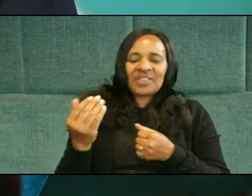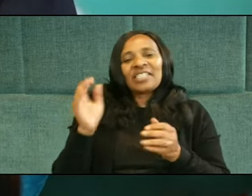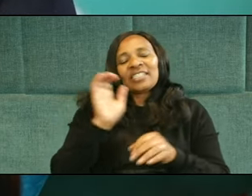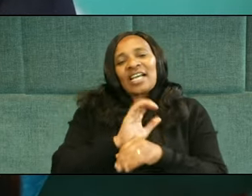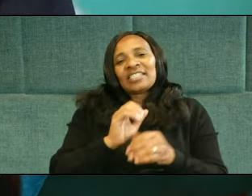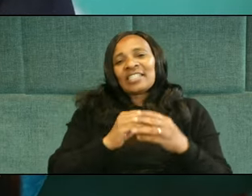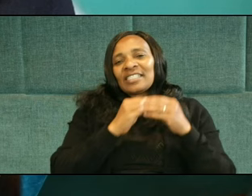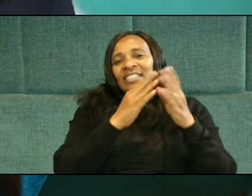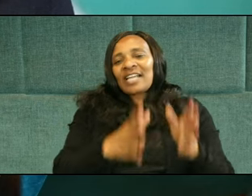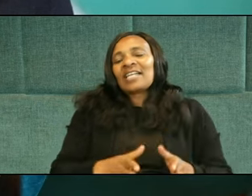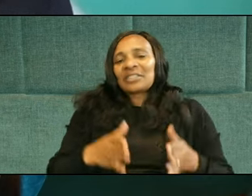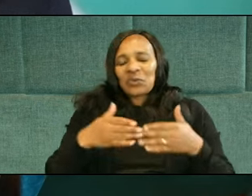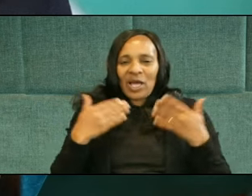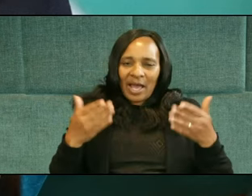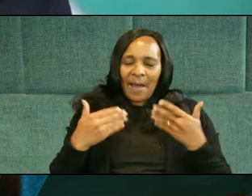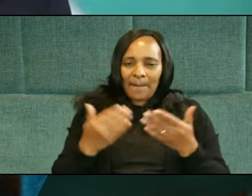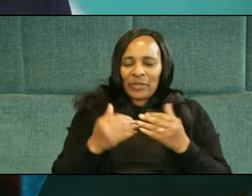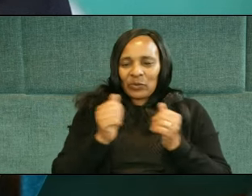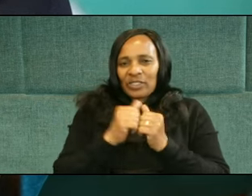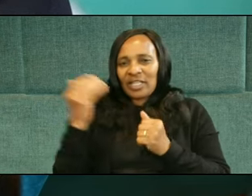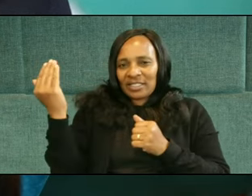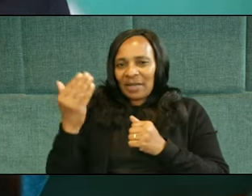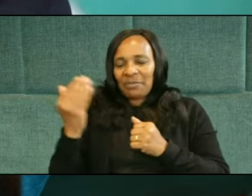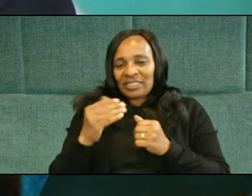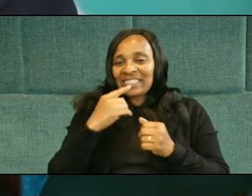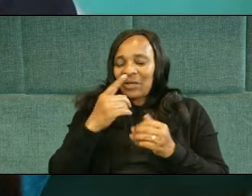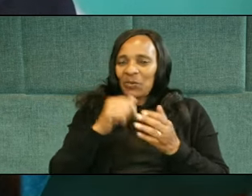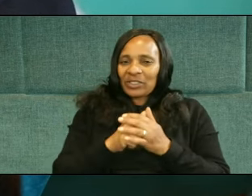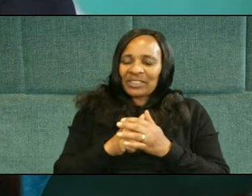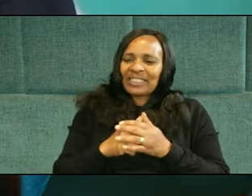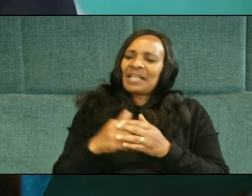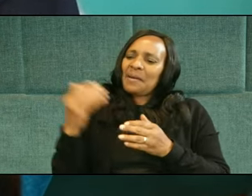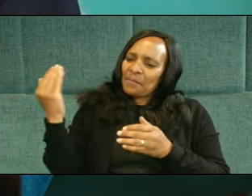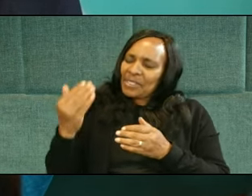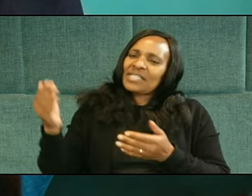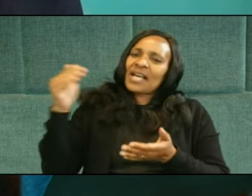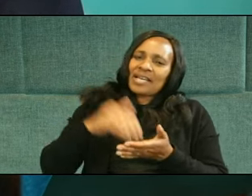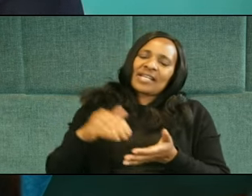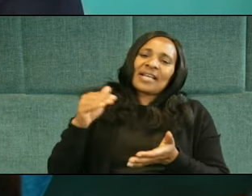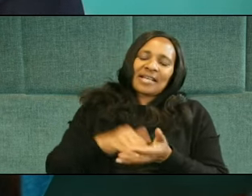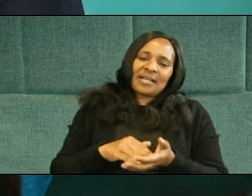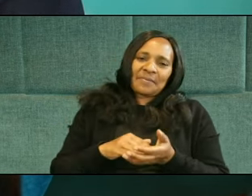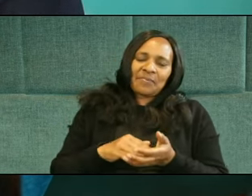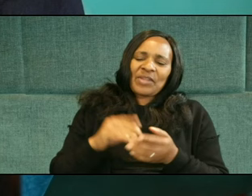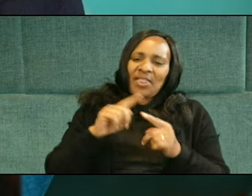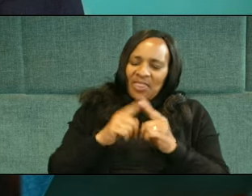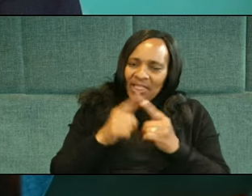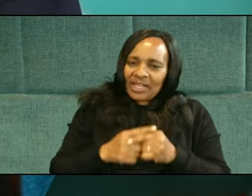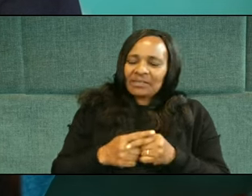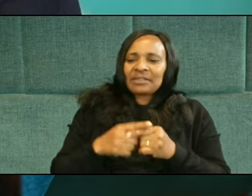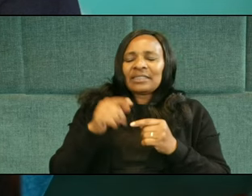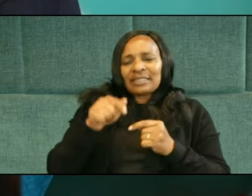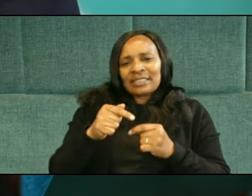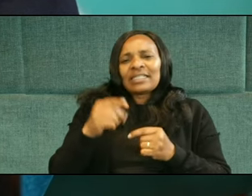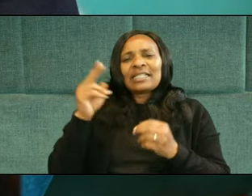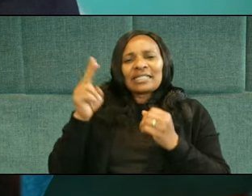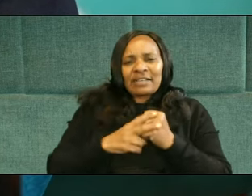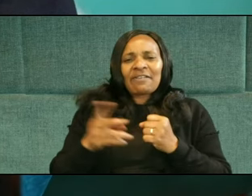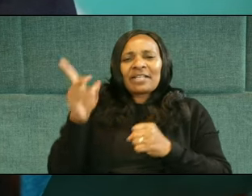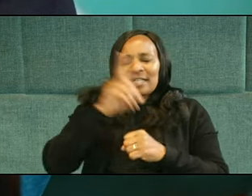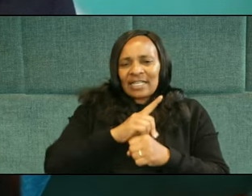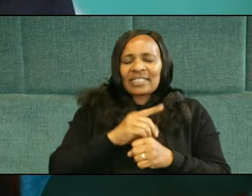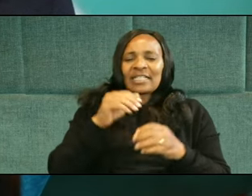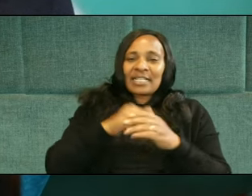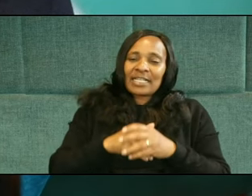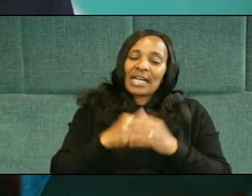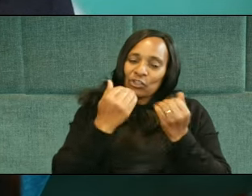Church leaders were very pleased with the sermon, and they said Da Costa should preach again. Da Costa next preached for 7 days in a row